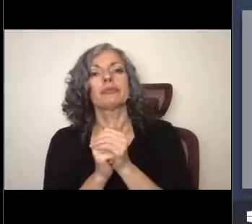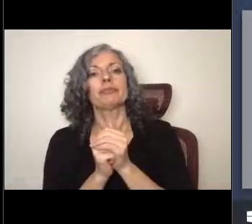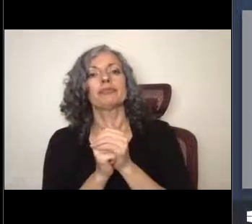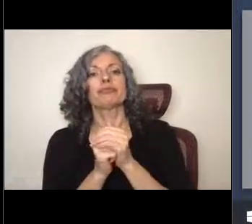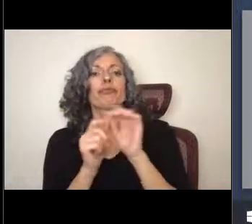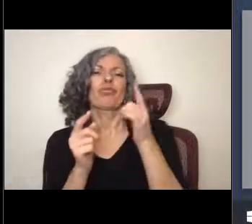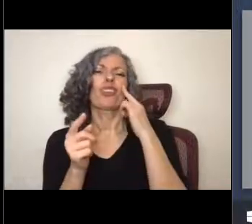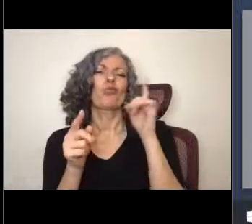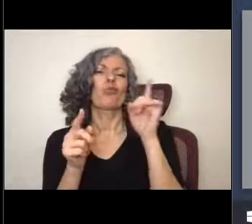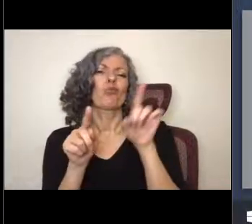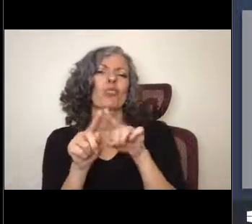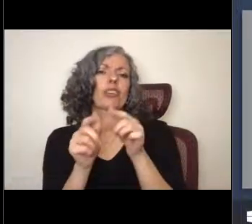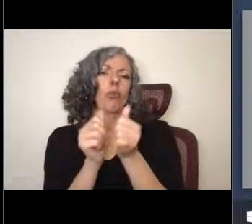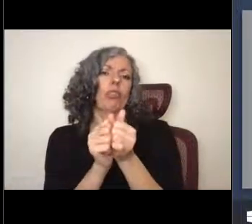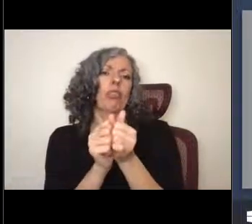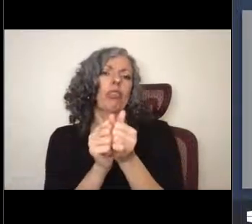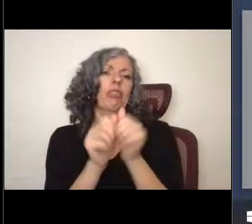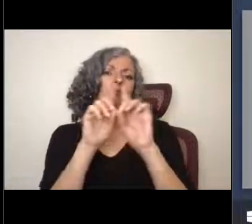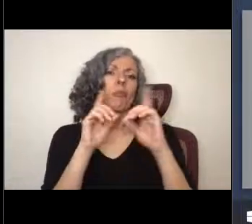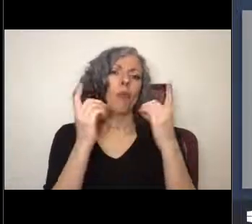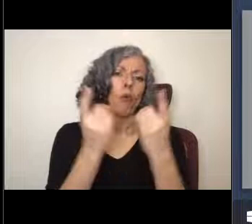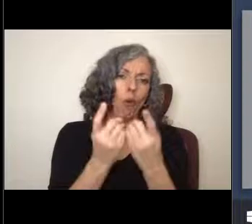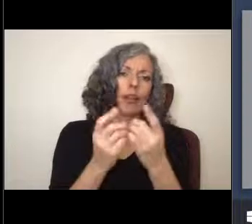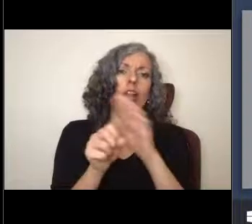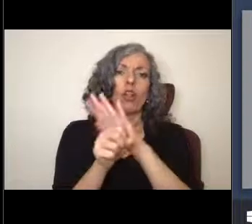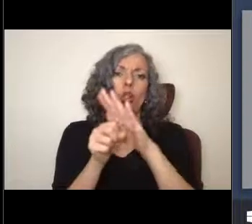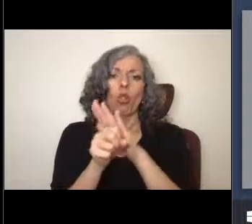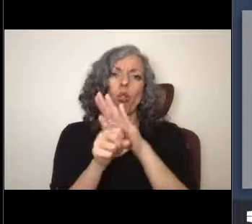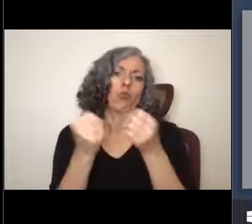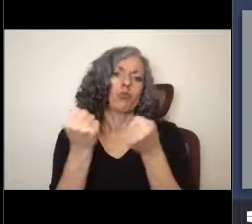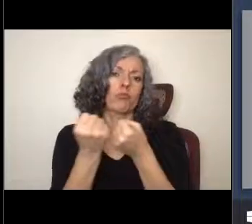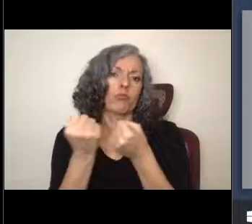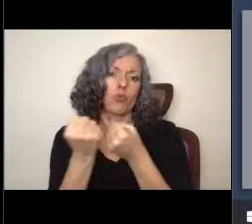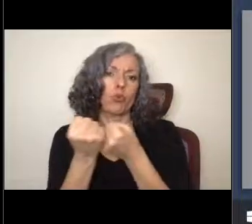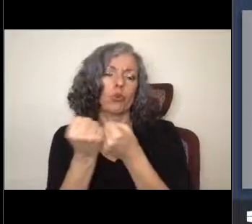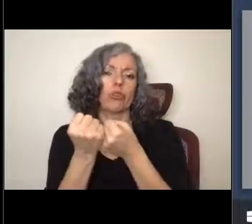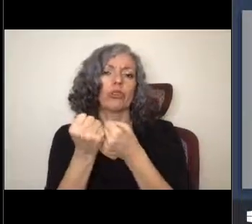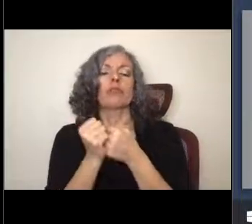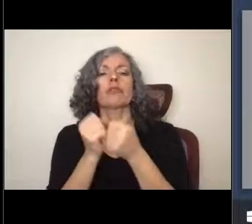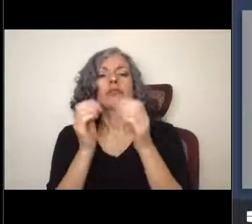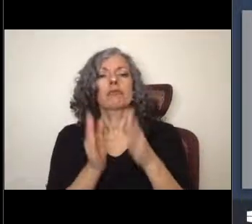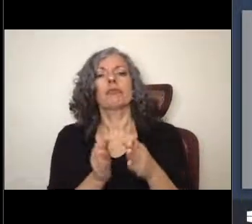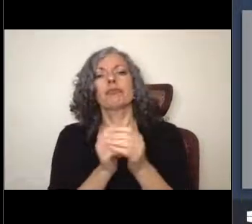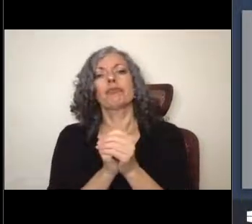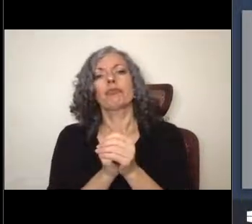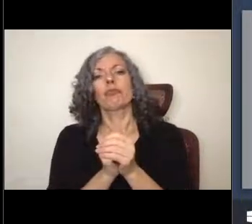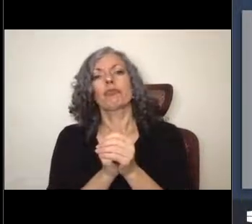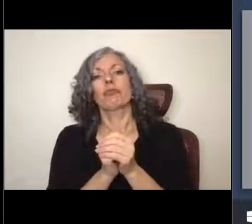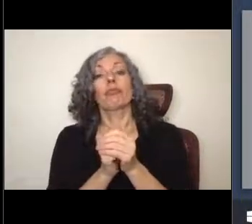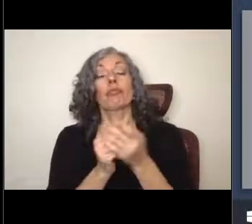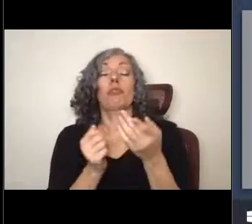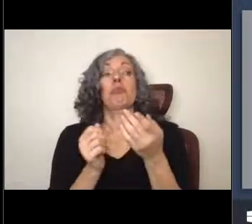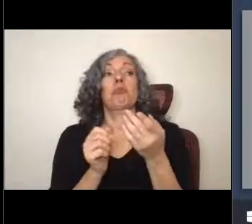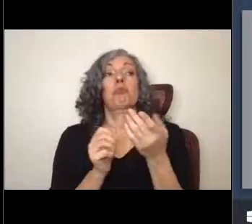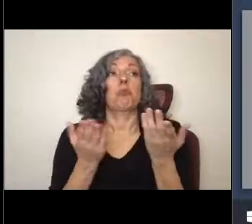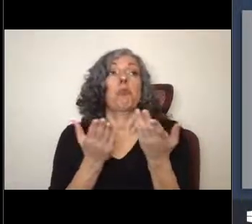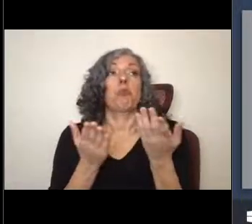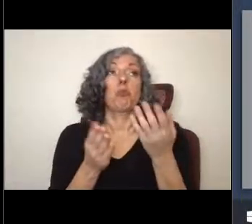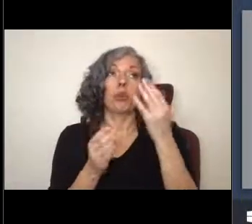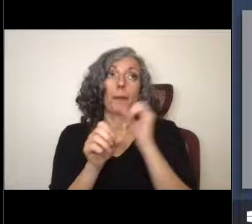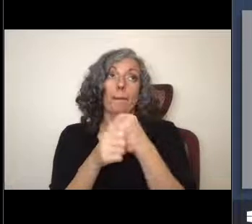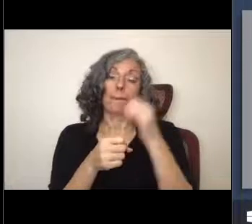agreements between the department and local sponsors on what makes sense to get